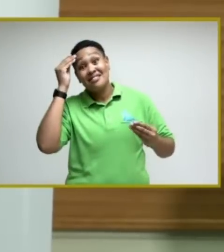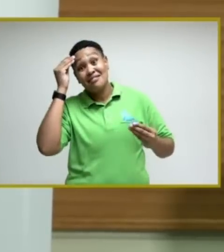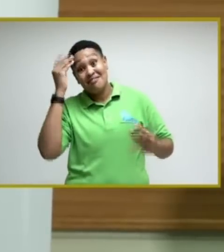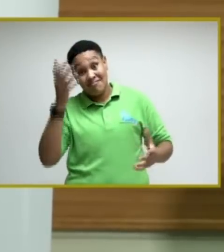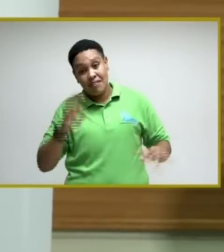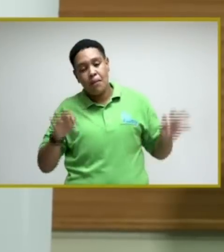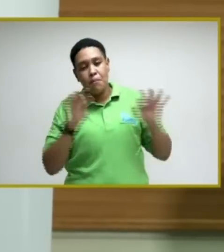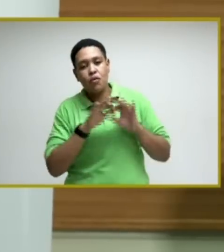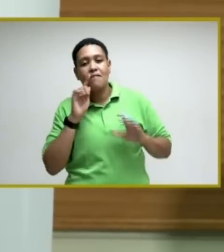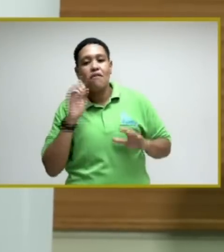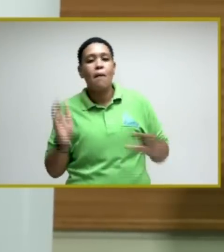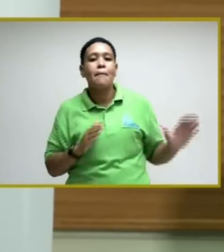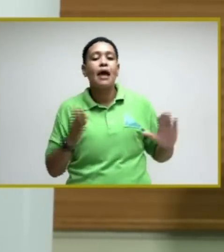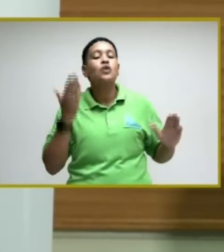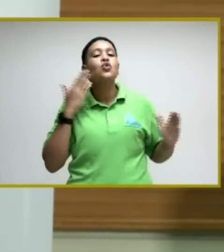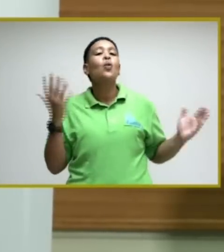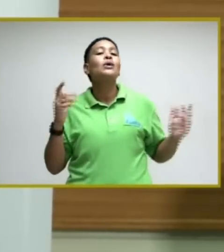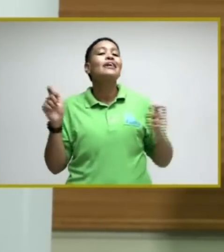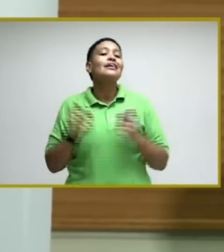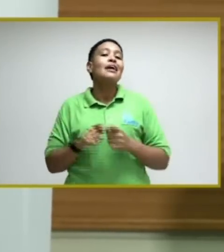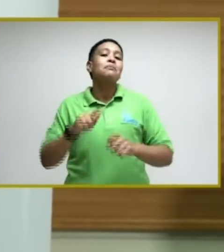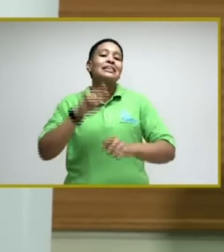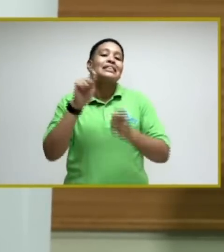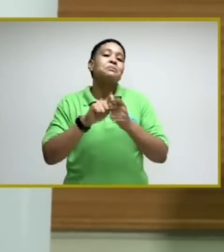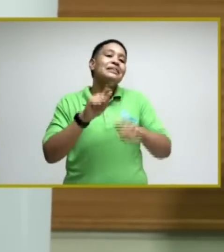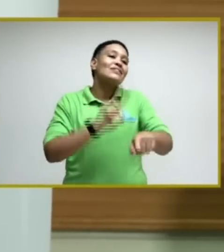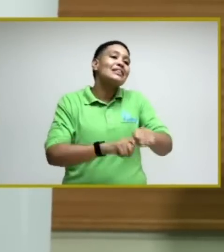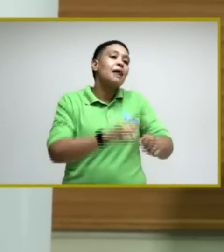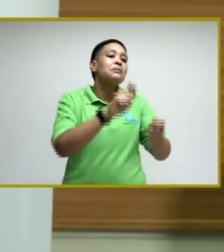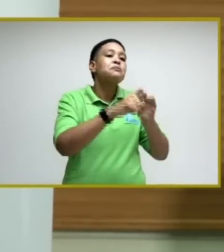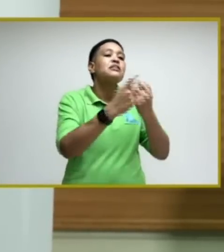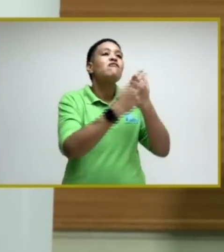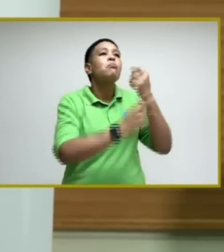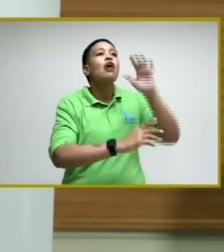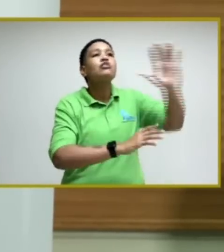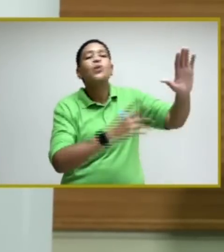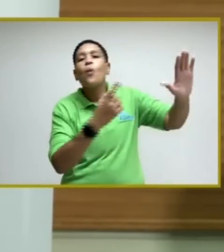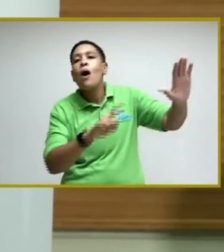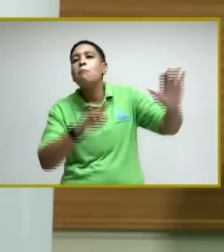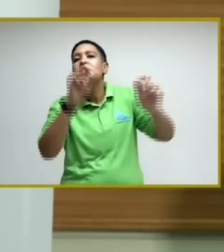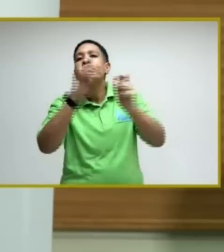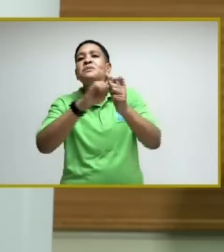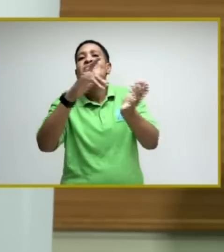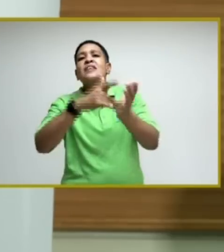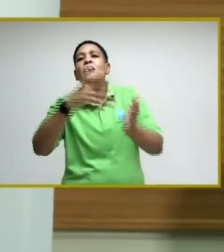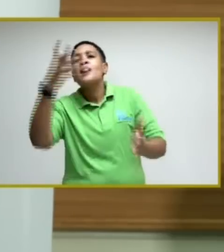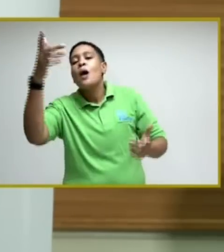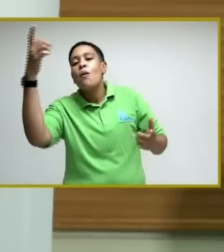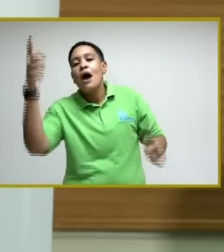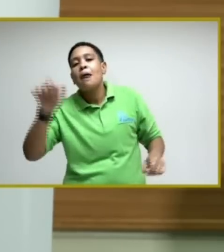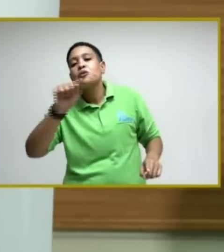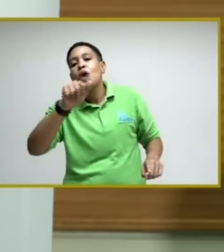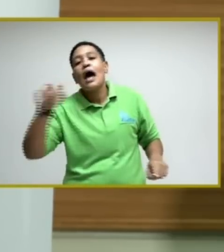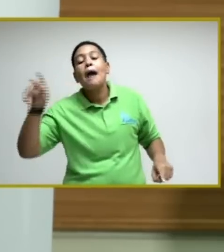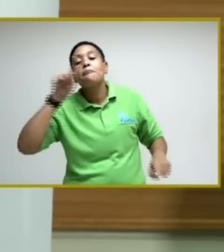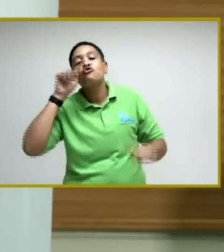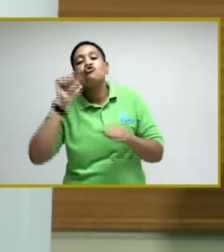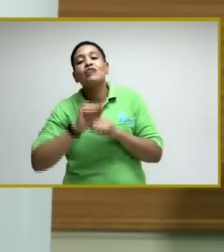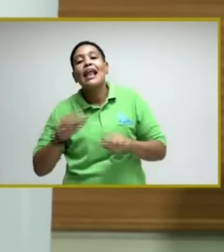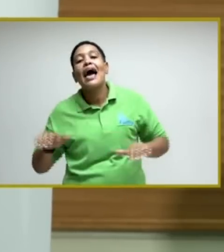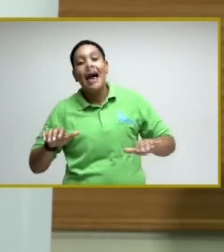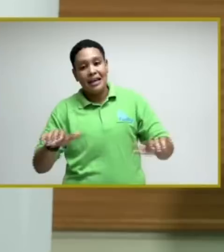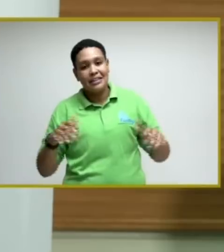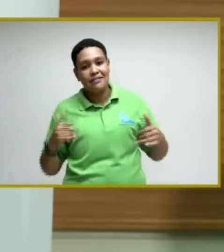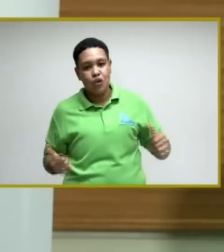we know exactly what is happening at a particular point in time, in a particular parish or at a particular center. So the app is active and is being